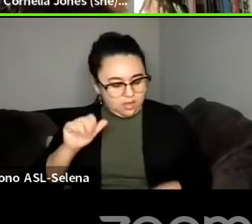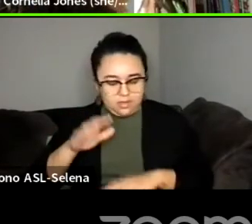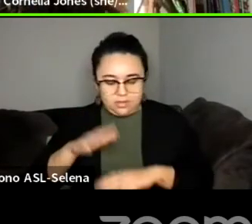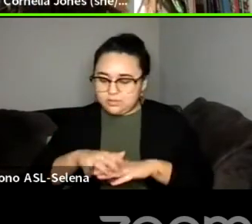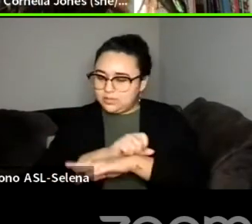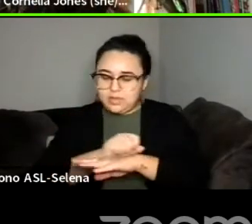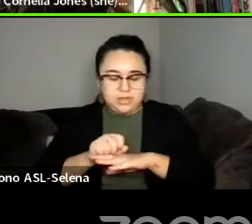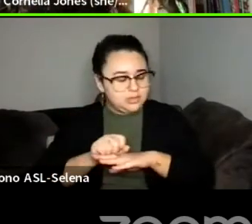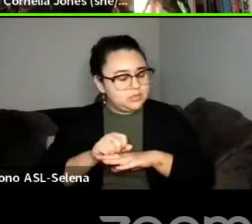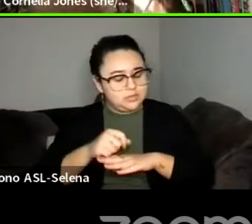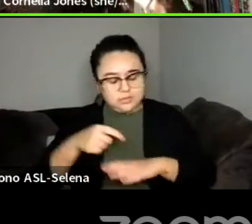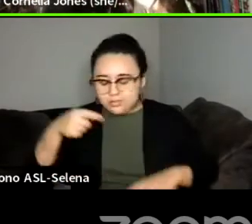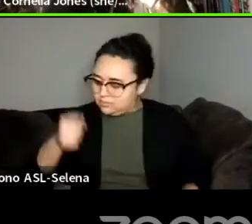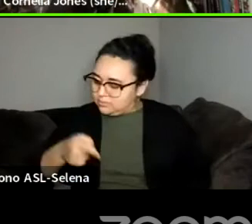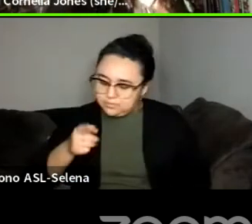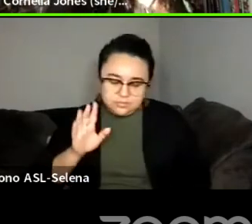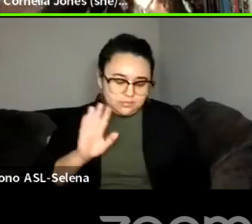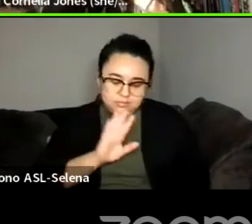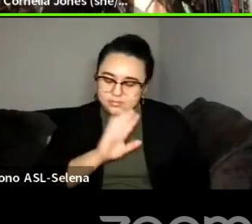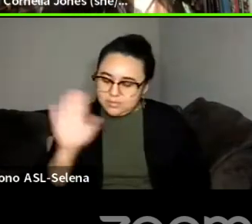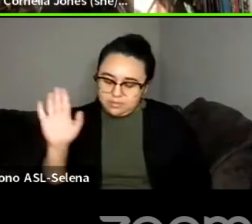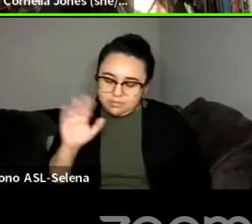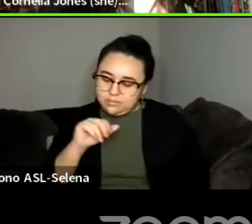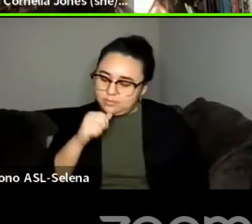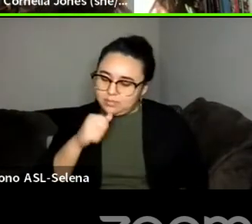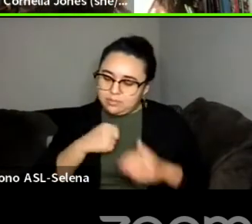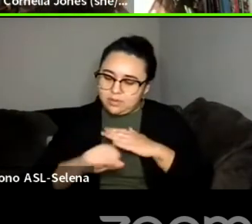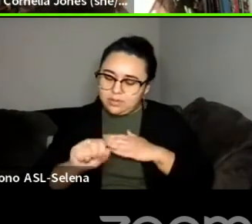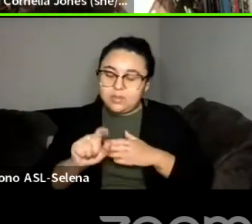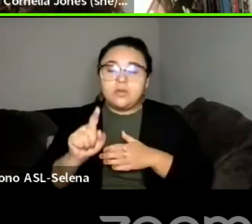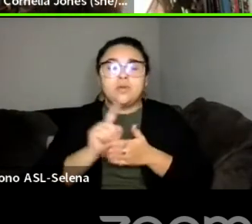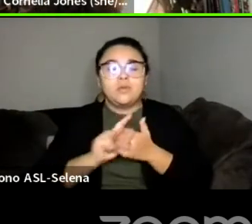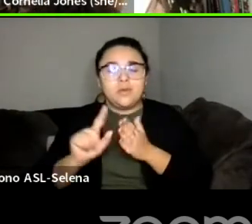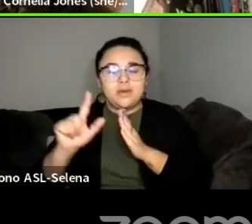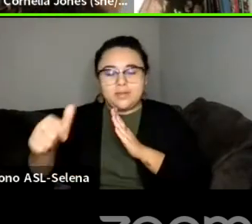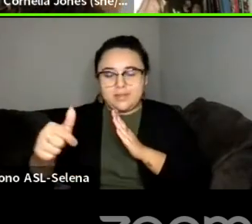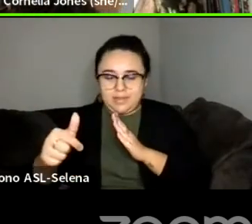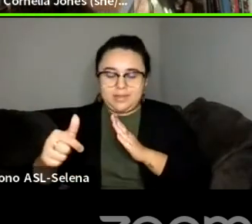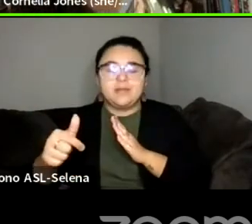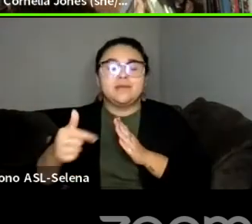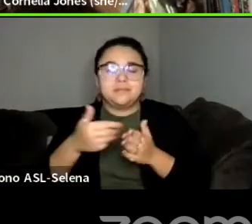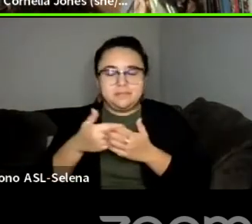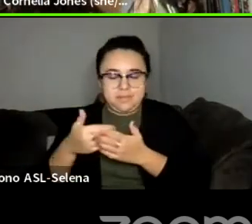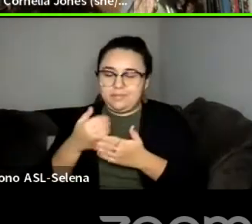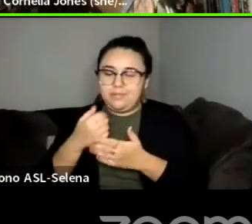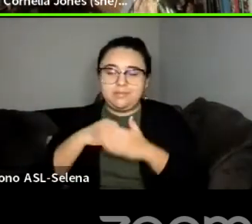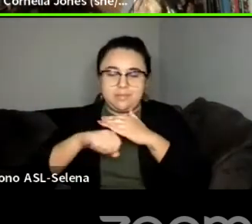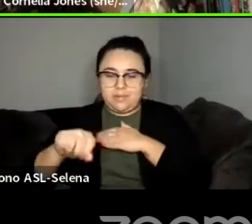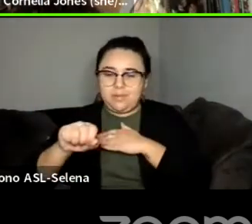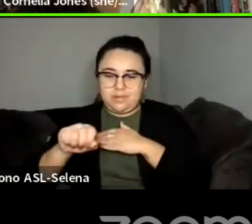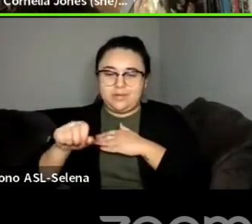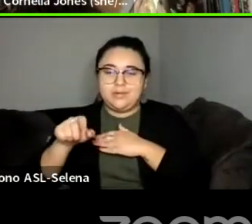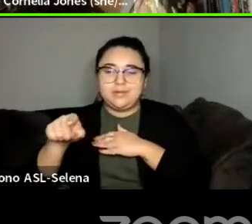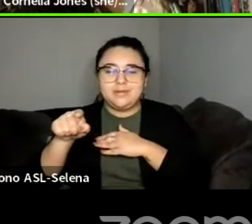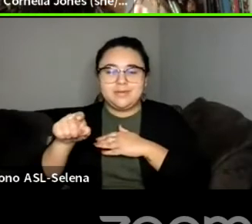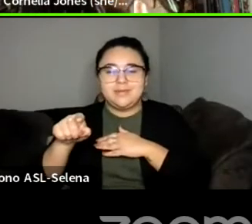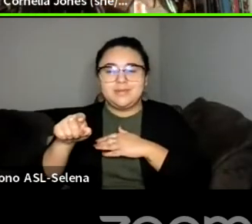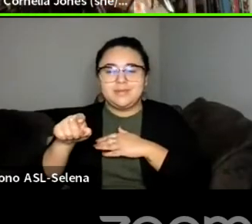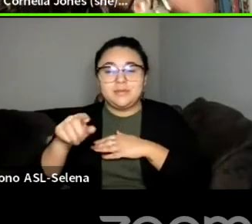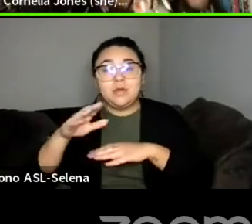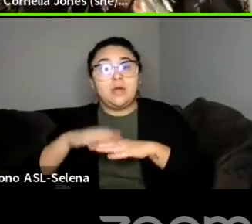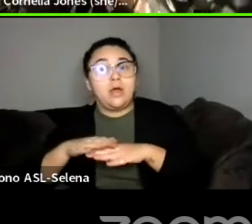birth at the OB. So he decided to come out a week later at, you know, on the street,